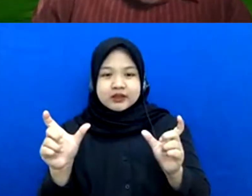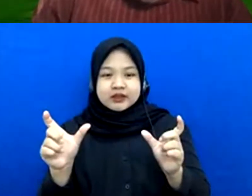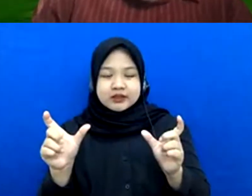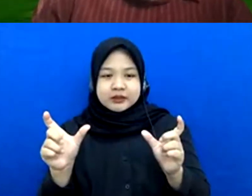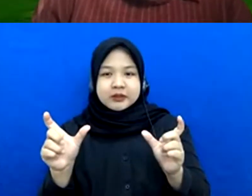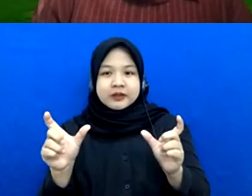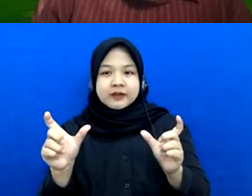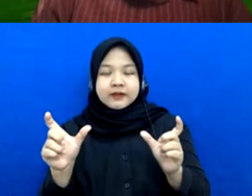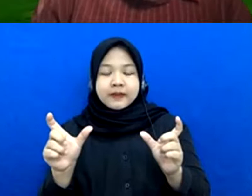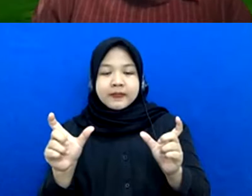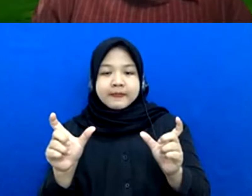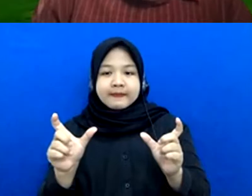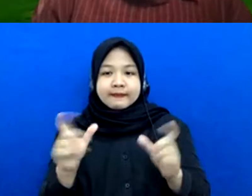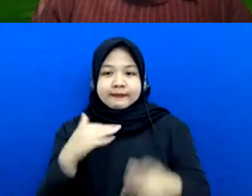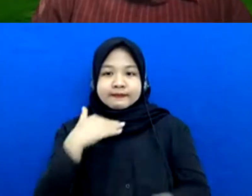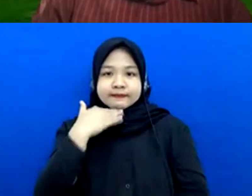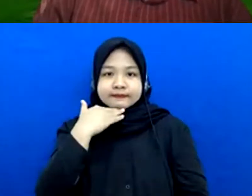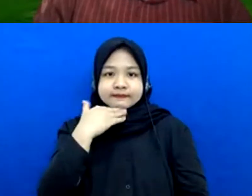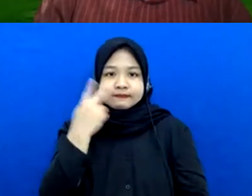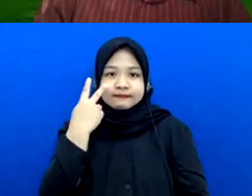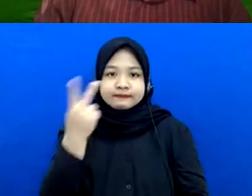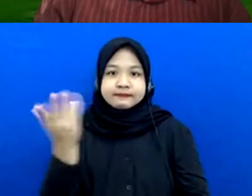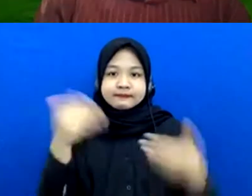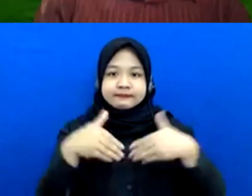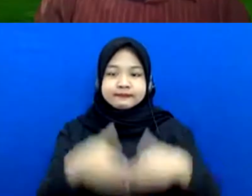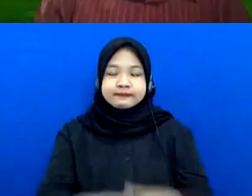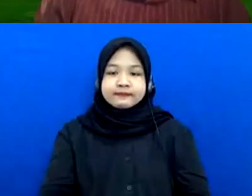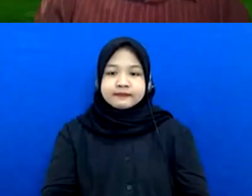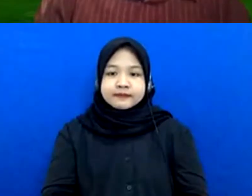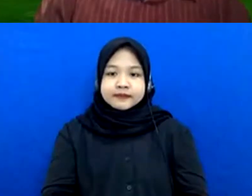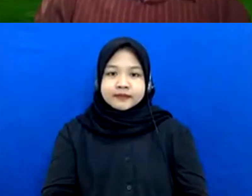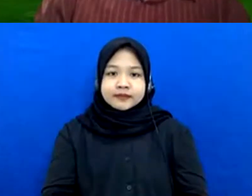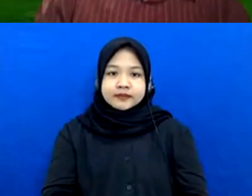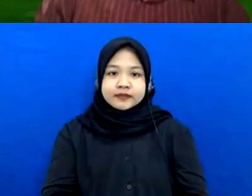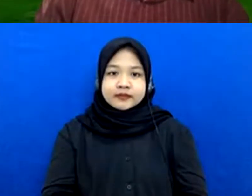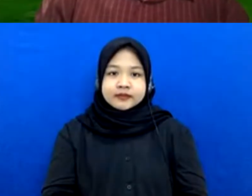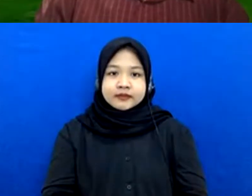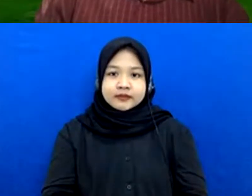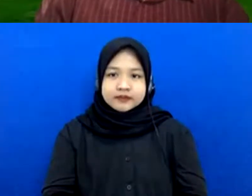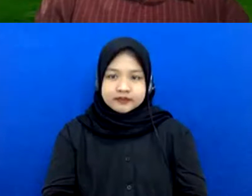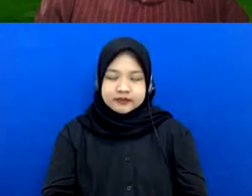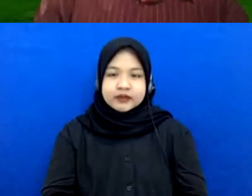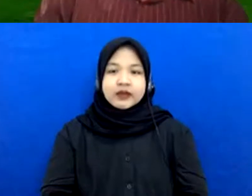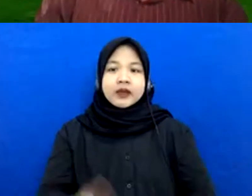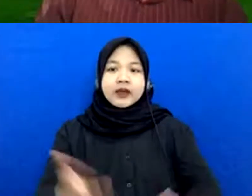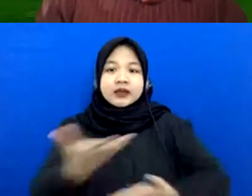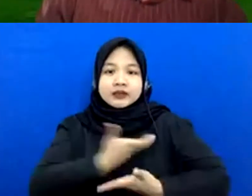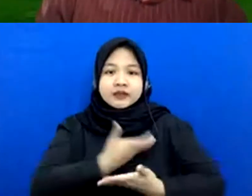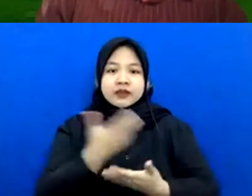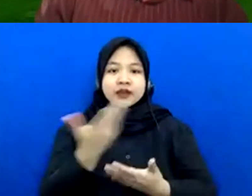Hang on a minute, let me go back. Inclusion classroom. Acceptance and